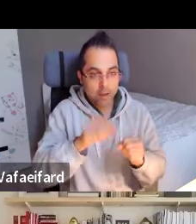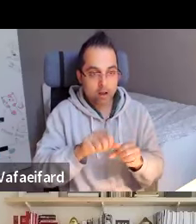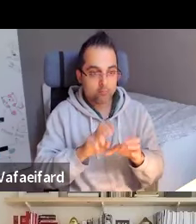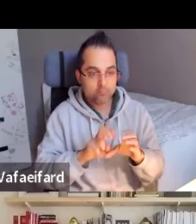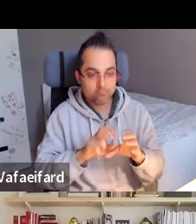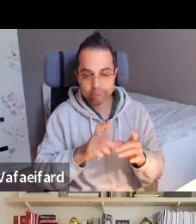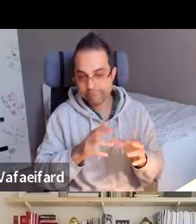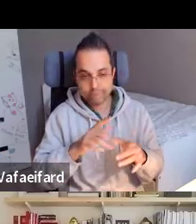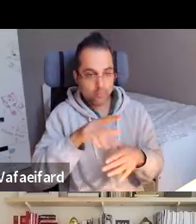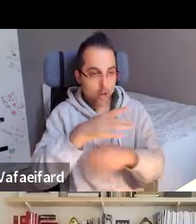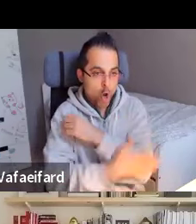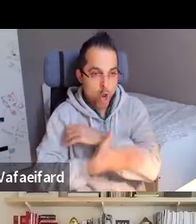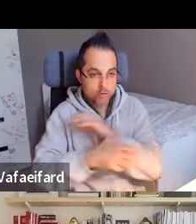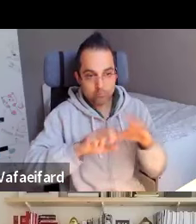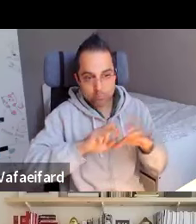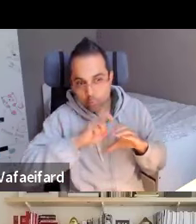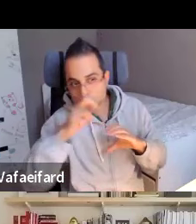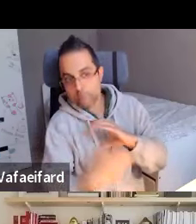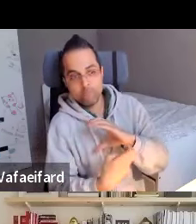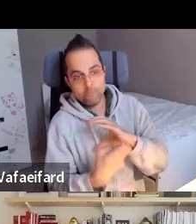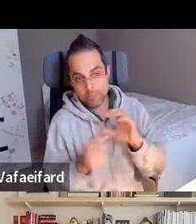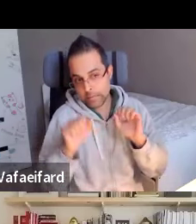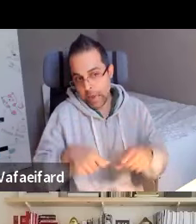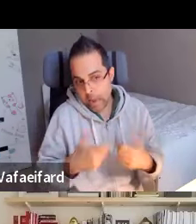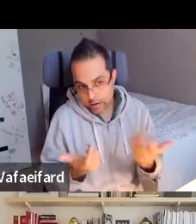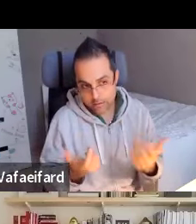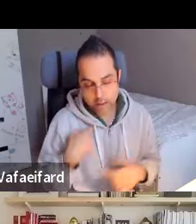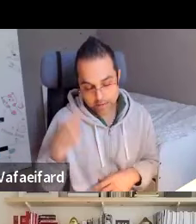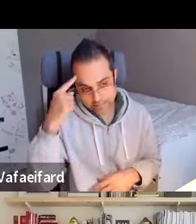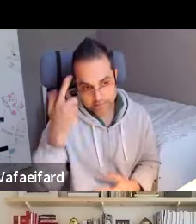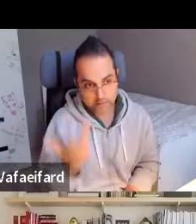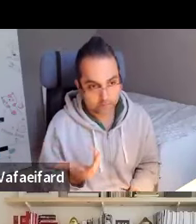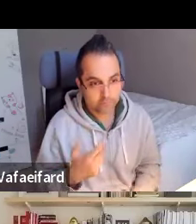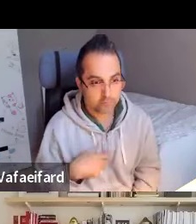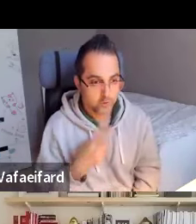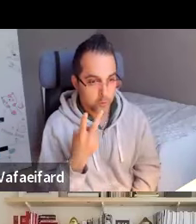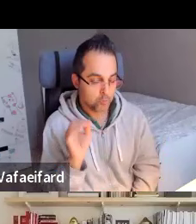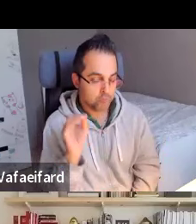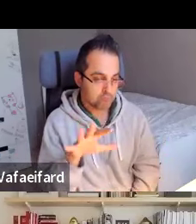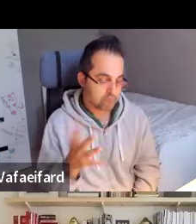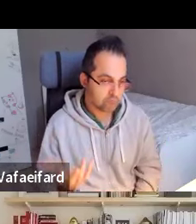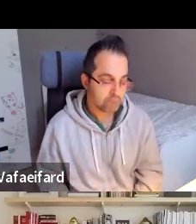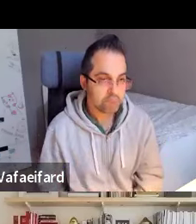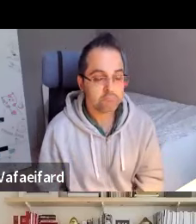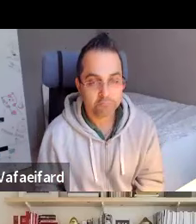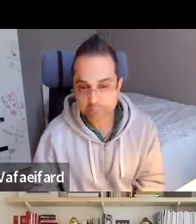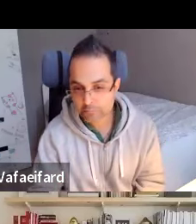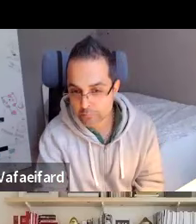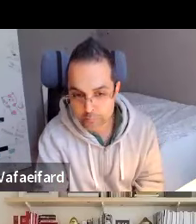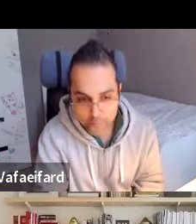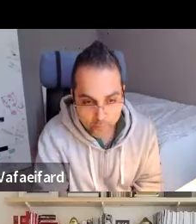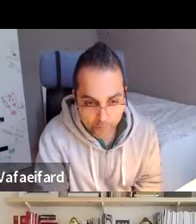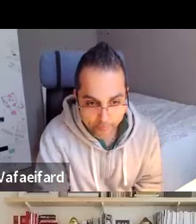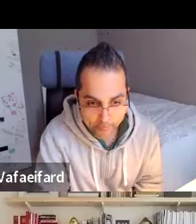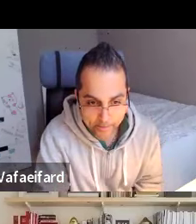knowledge and skills and reach out to people you've made contact with and have those resources available to you. So those